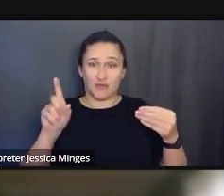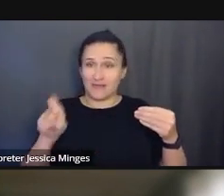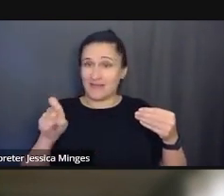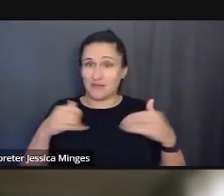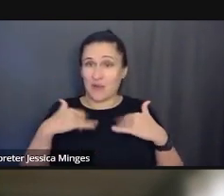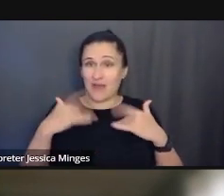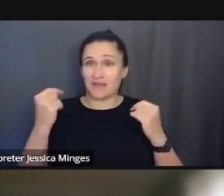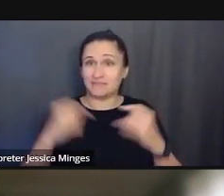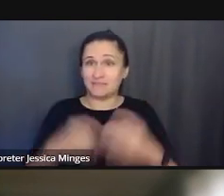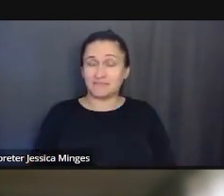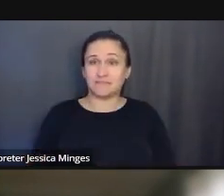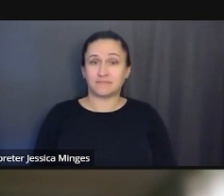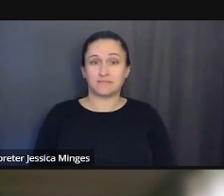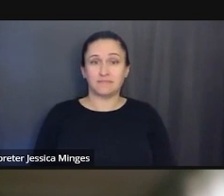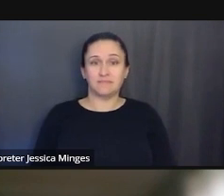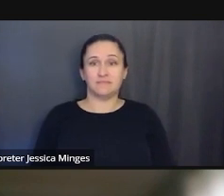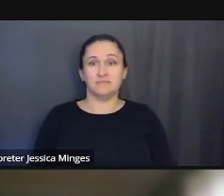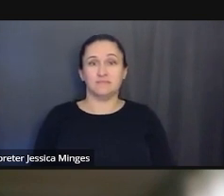that.